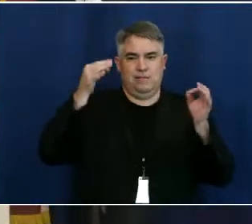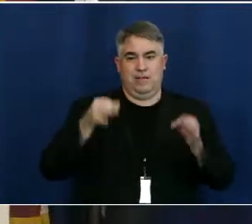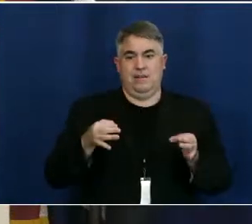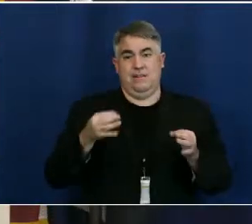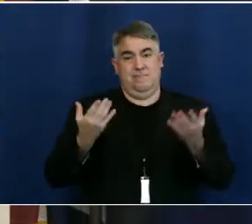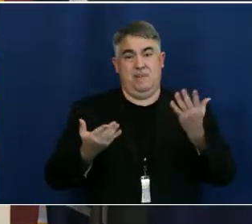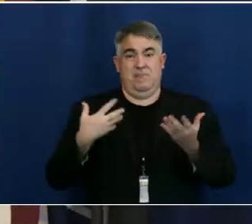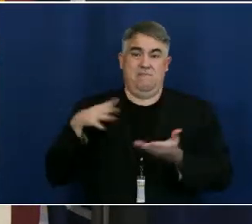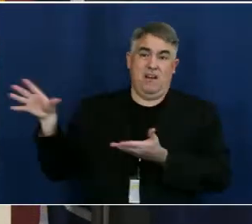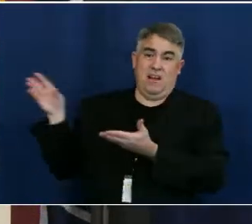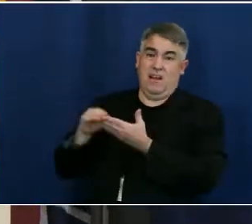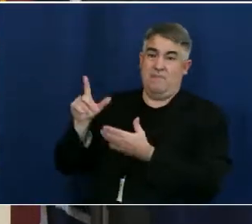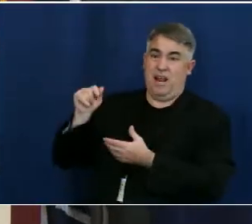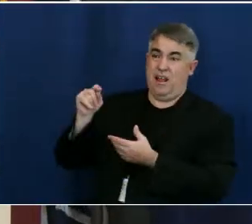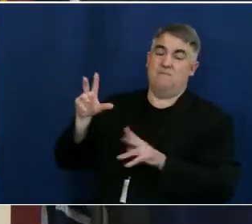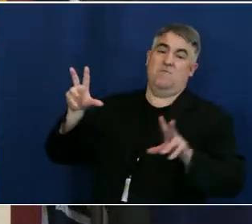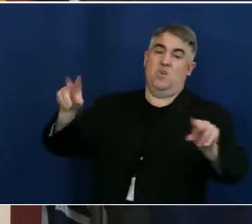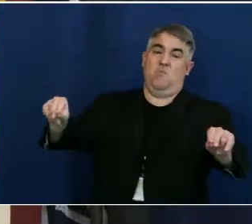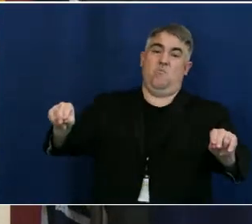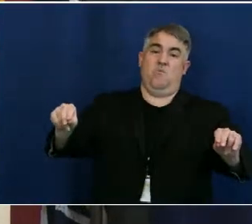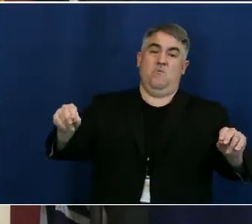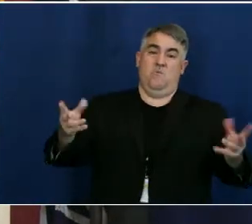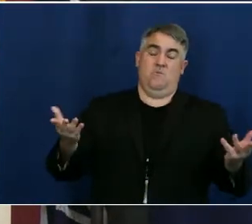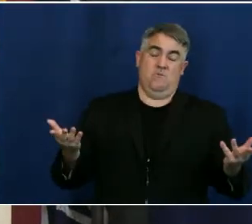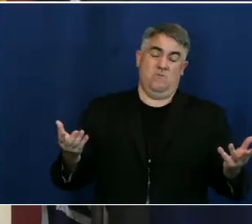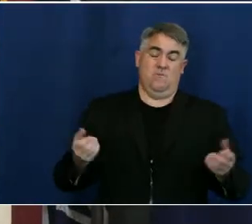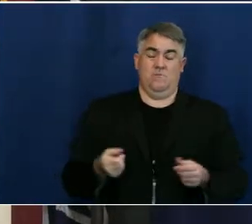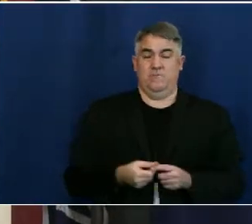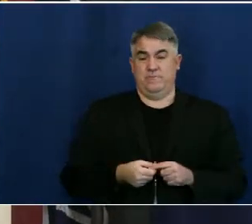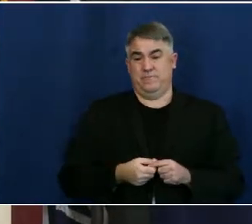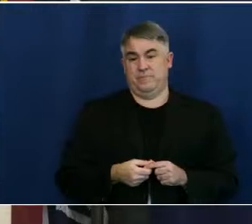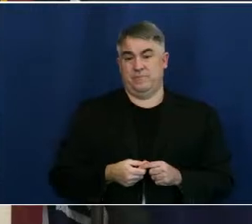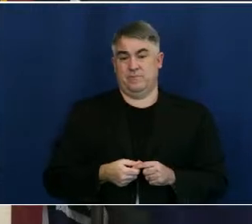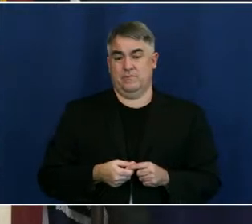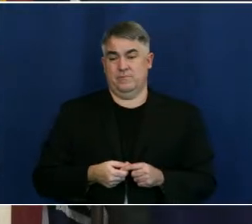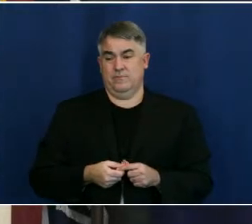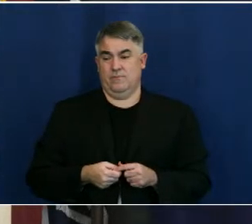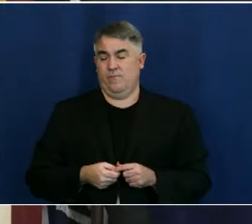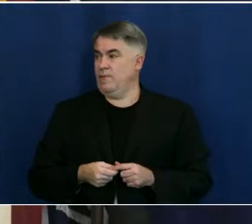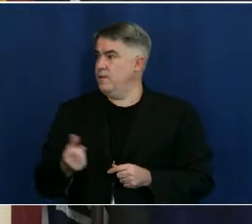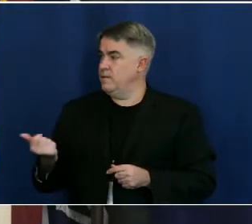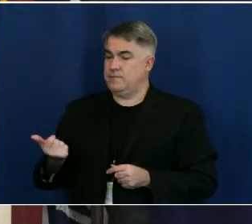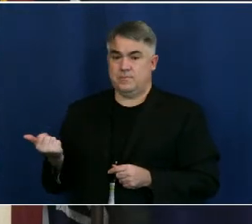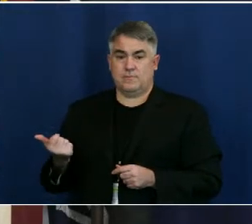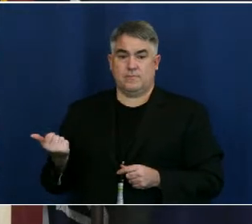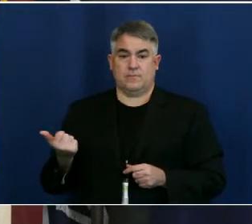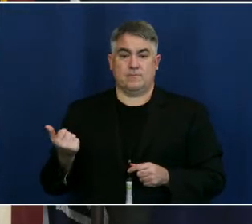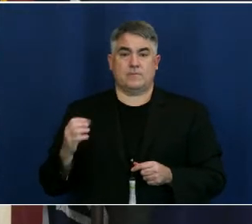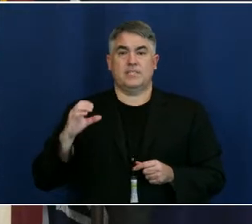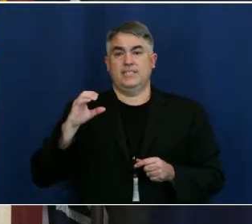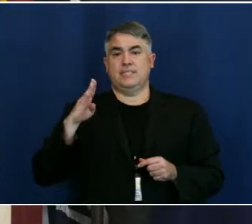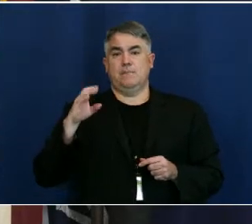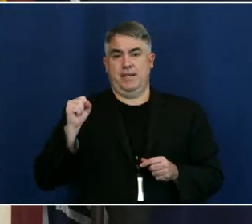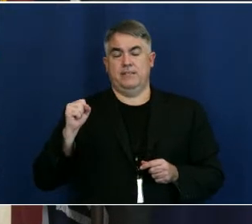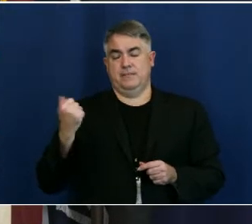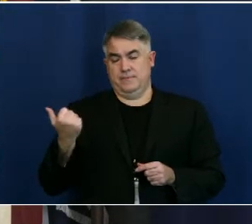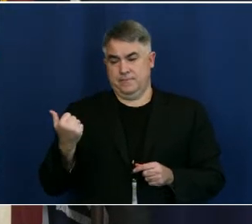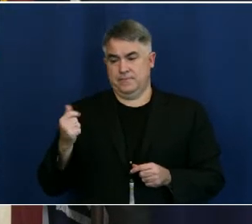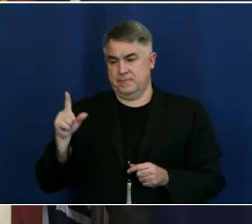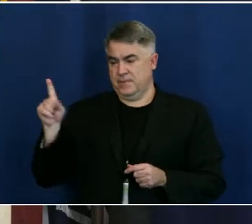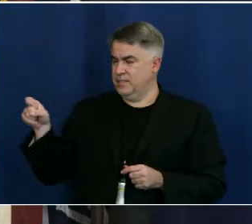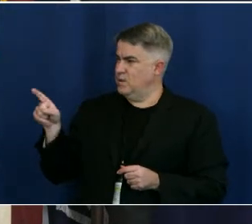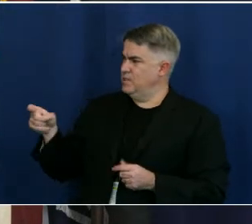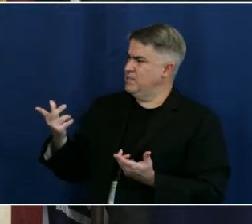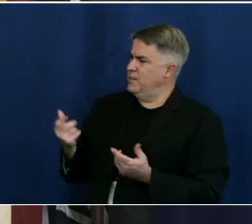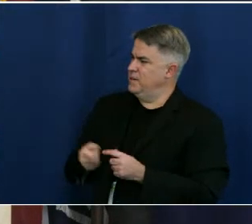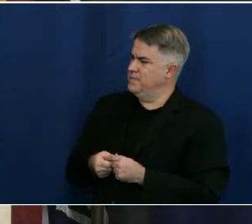Thank you. Next question. Brandon Lewis at CBS 8. Please state your question. All right, thank you for